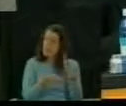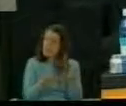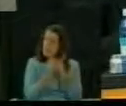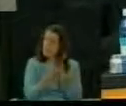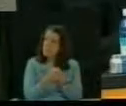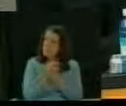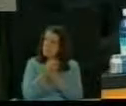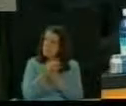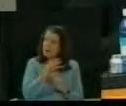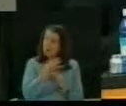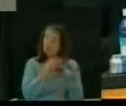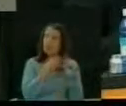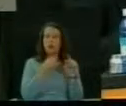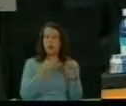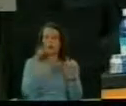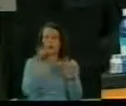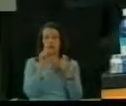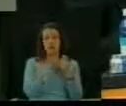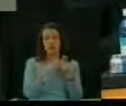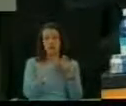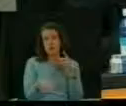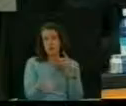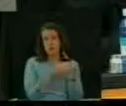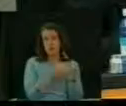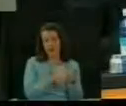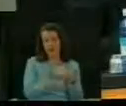Motion to approve by Commissioner.